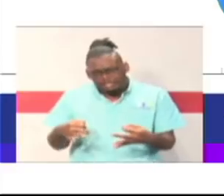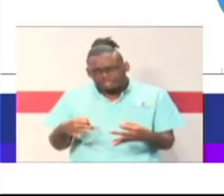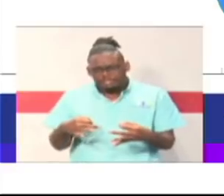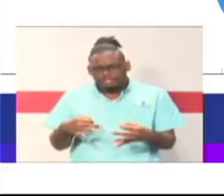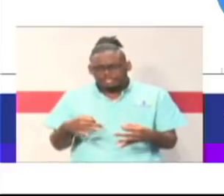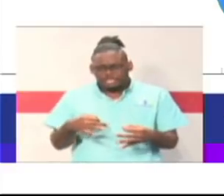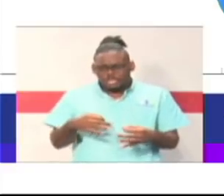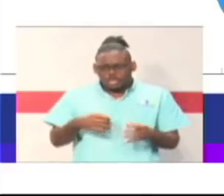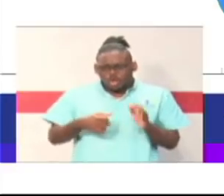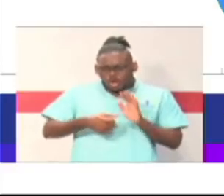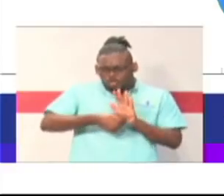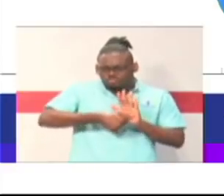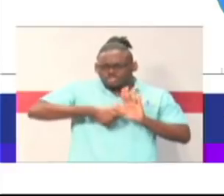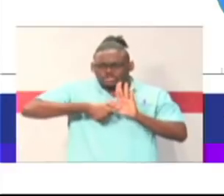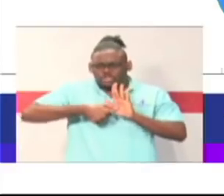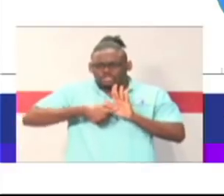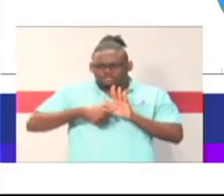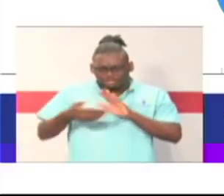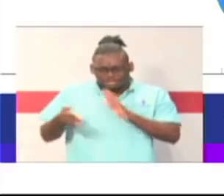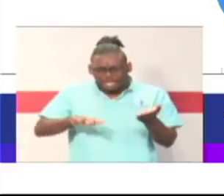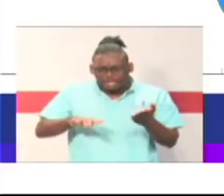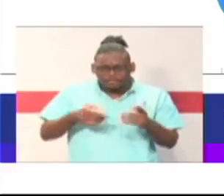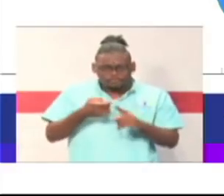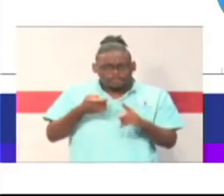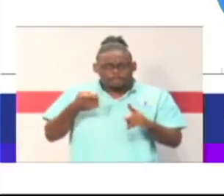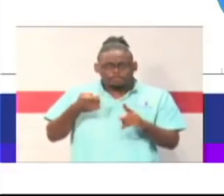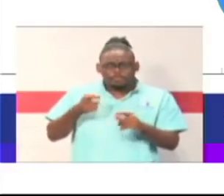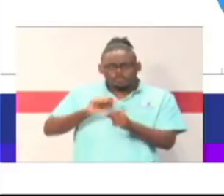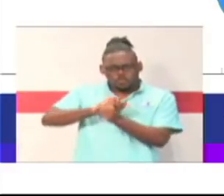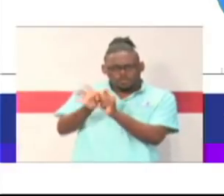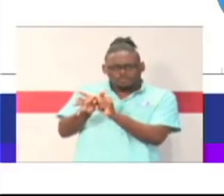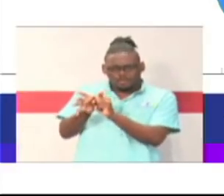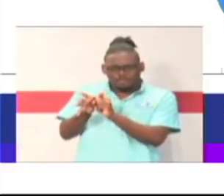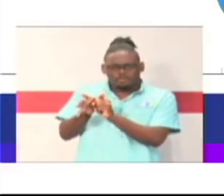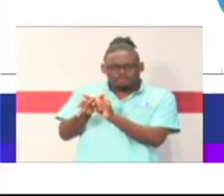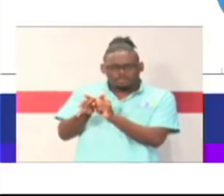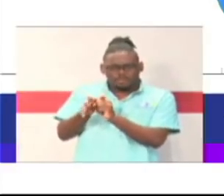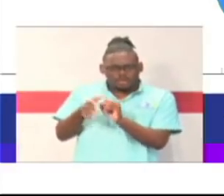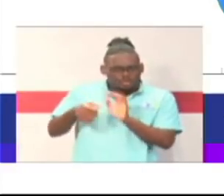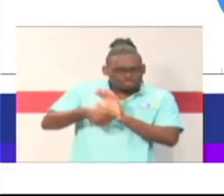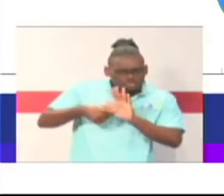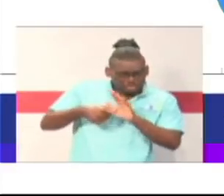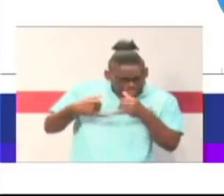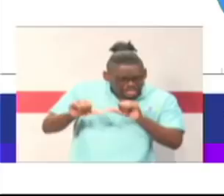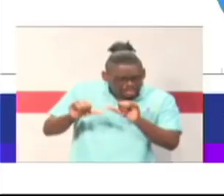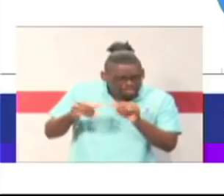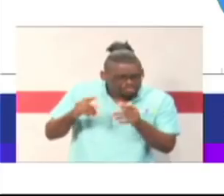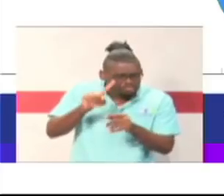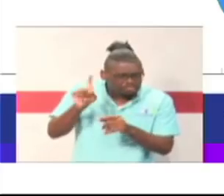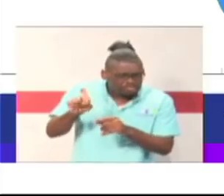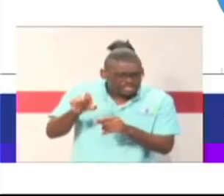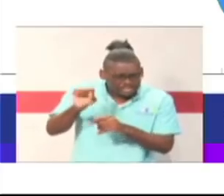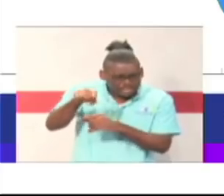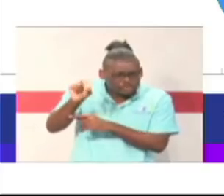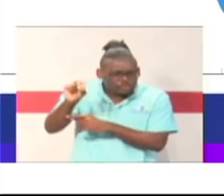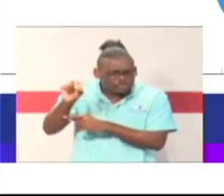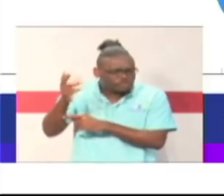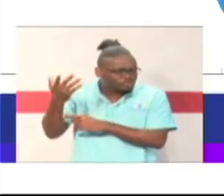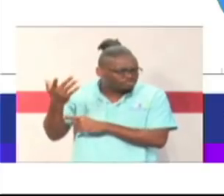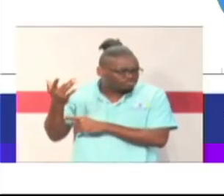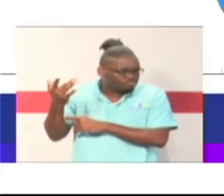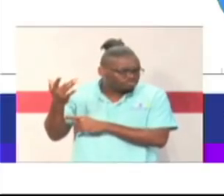3 vaccinated persons have died? This is especially since the vaccine is supposed to minimize cases of severe illness and